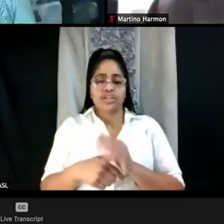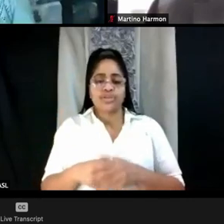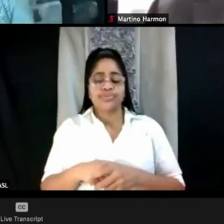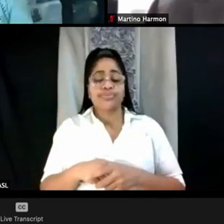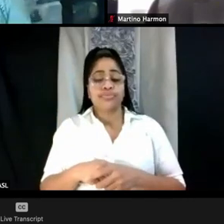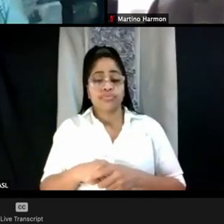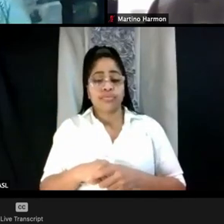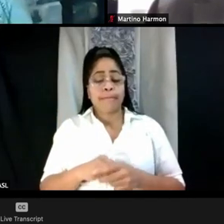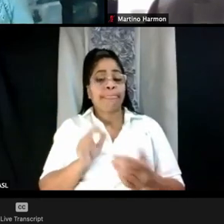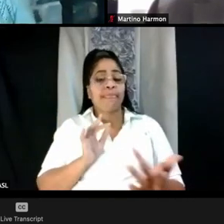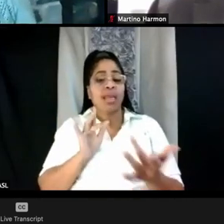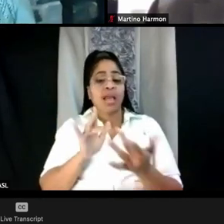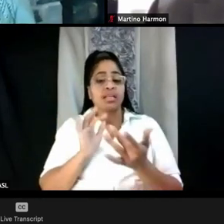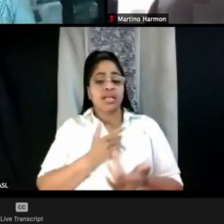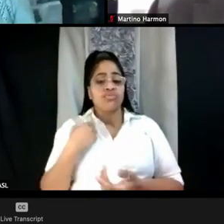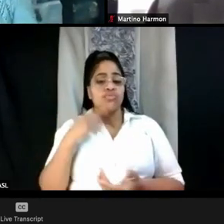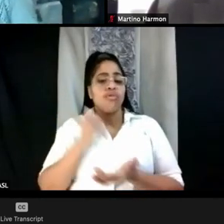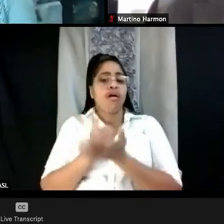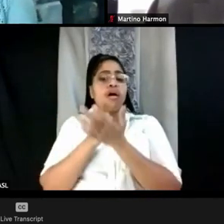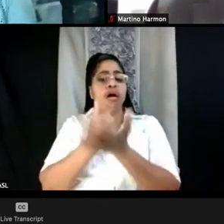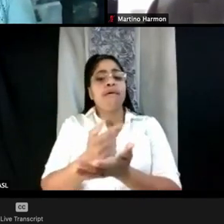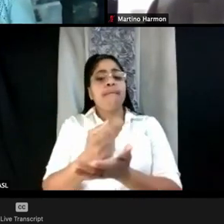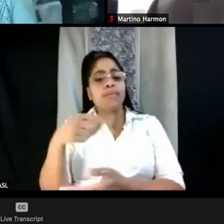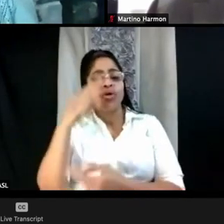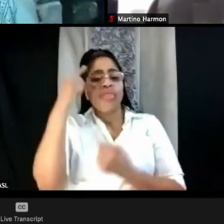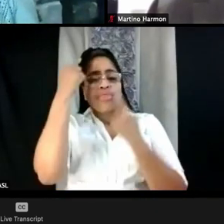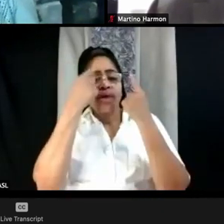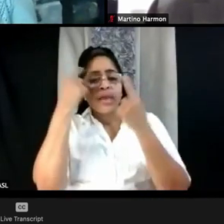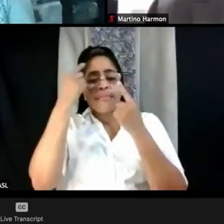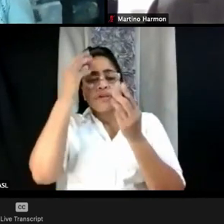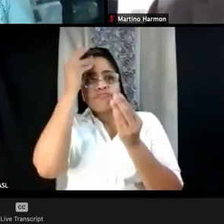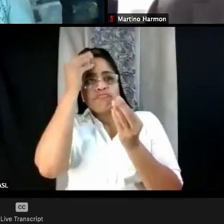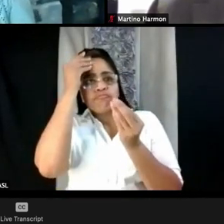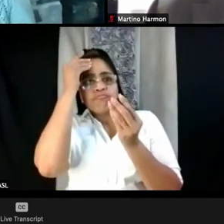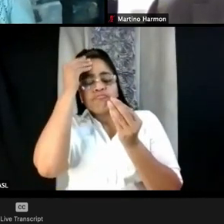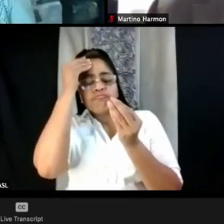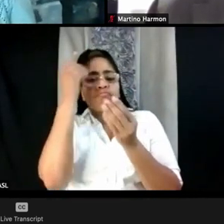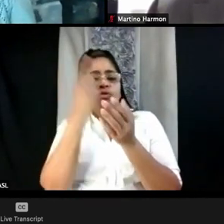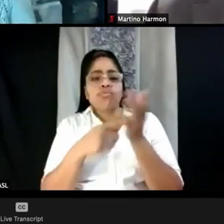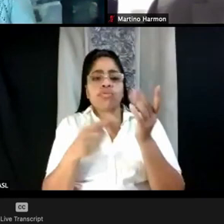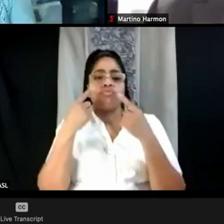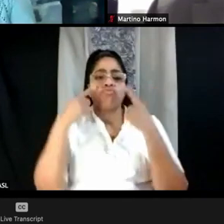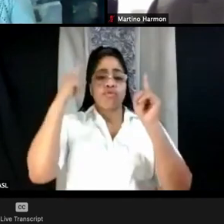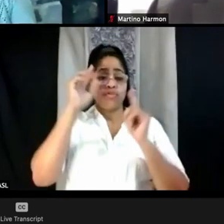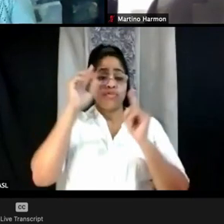But contact us and we'll help you think about and brainstorm what would work for your family.